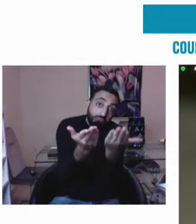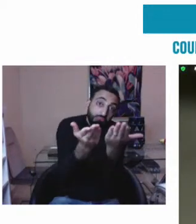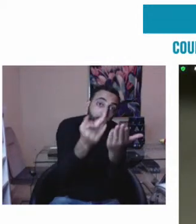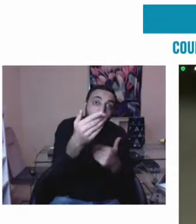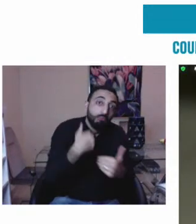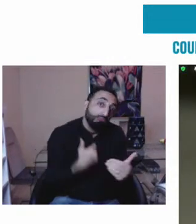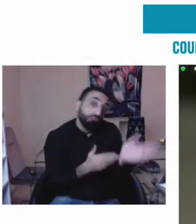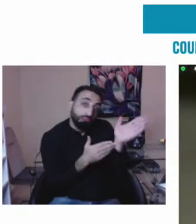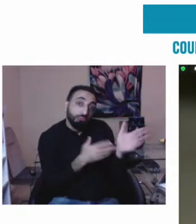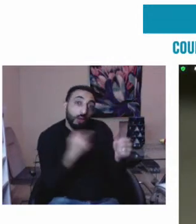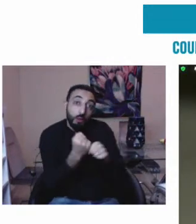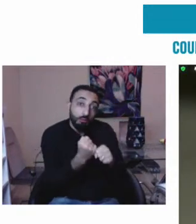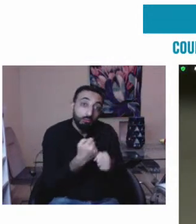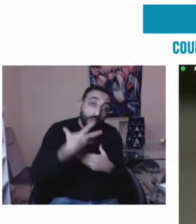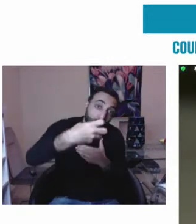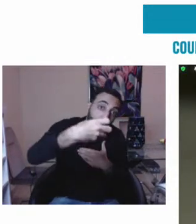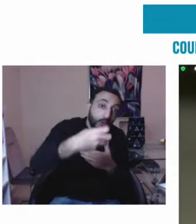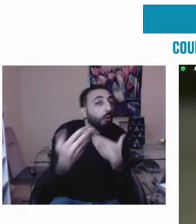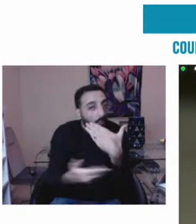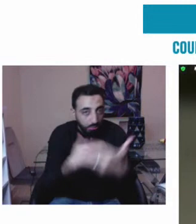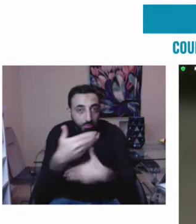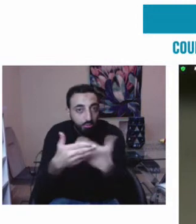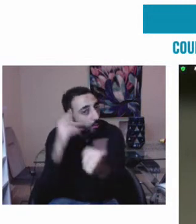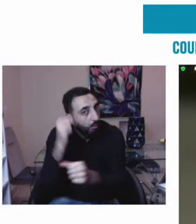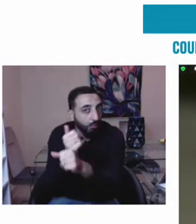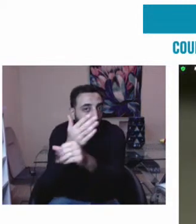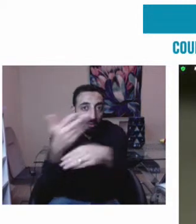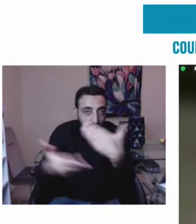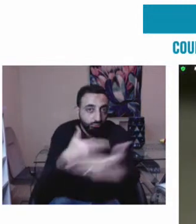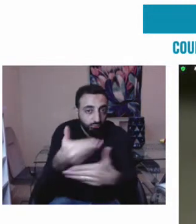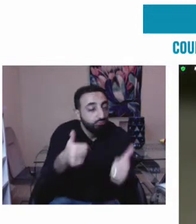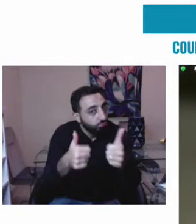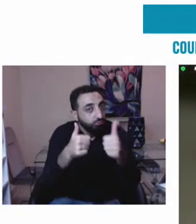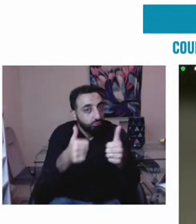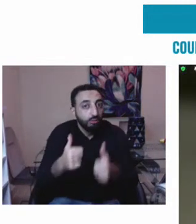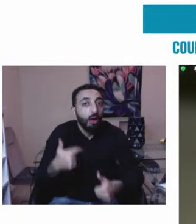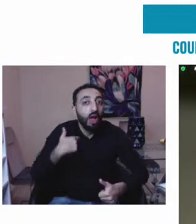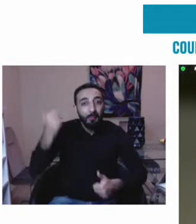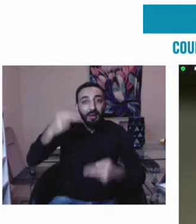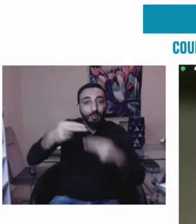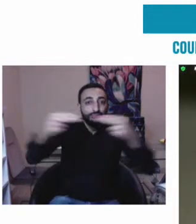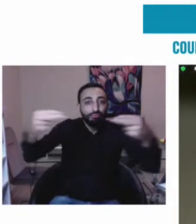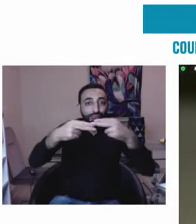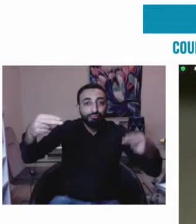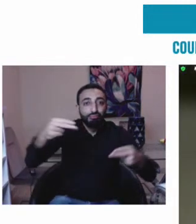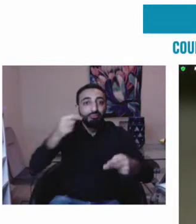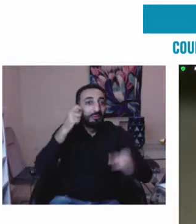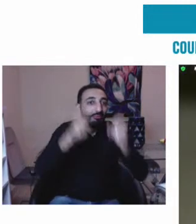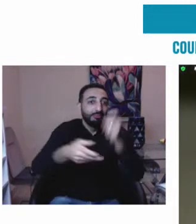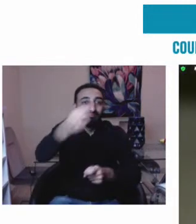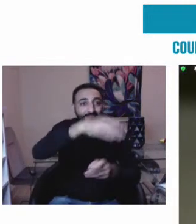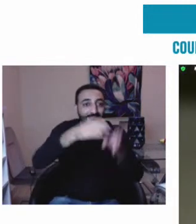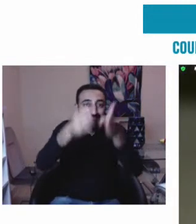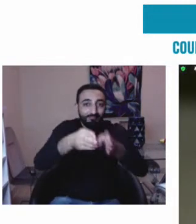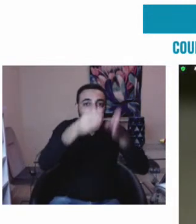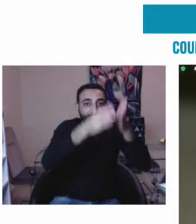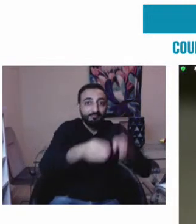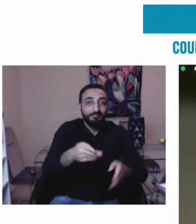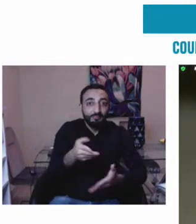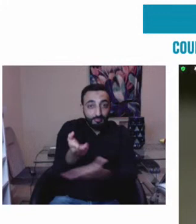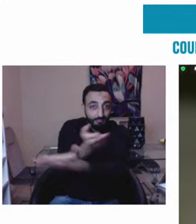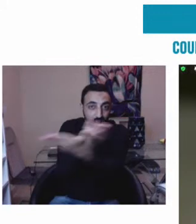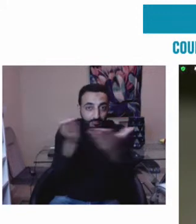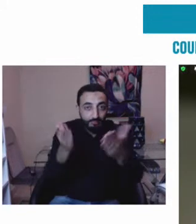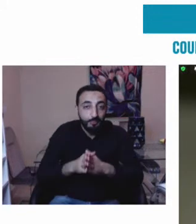example, by representatives from UNOY and URU, which Sweden is proud to support through its development corporation.